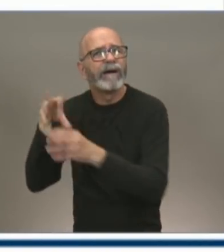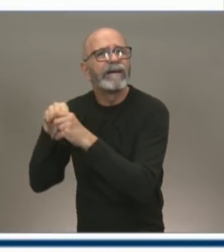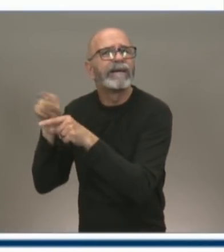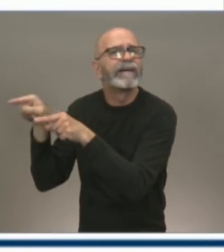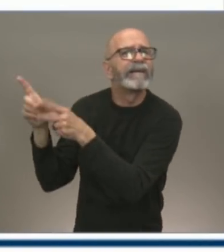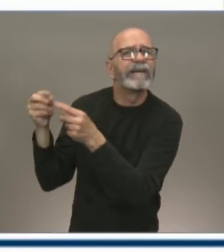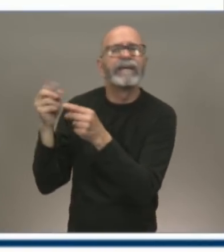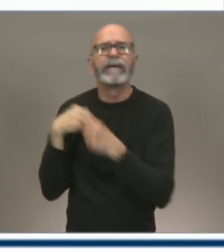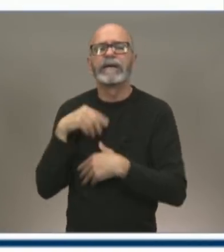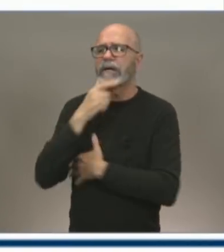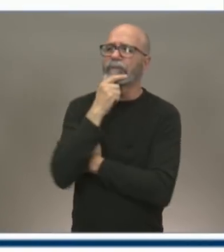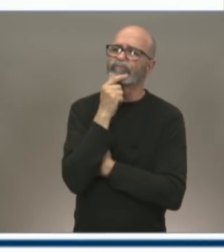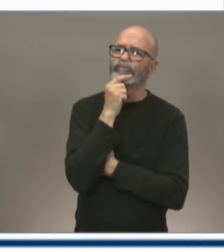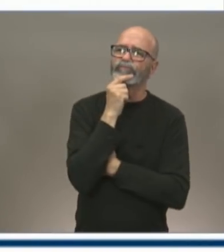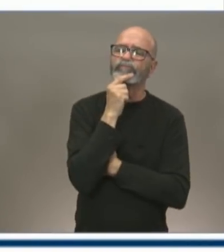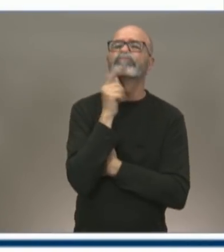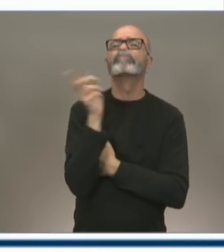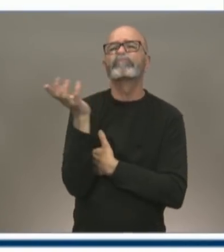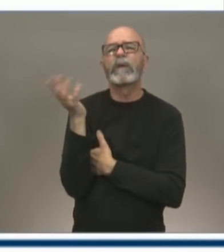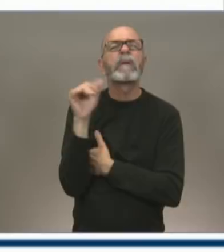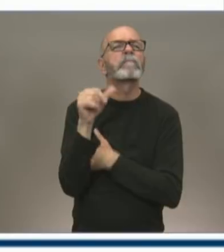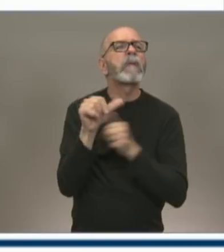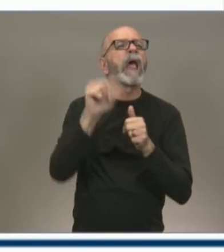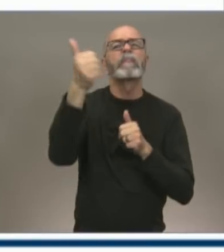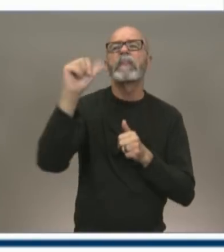able to go next, open up other types of